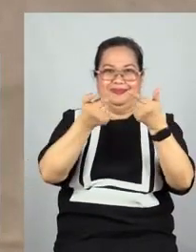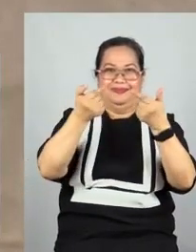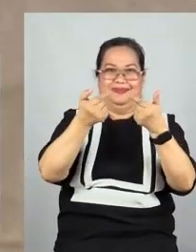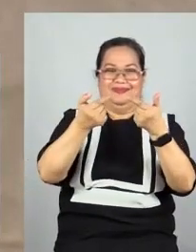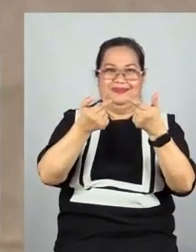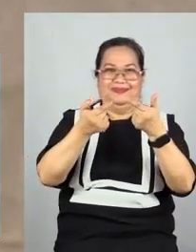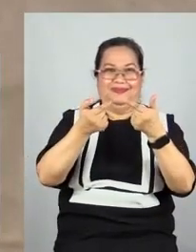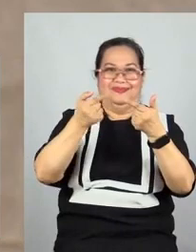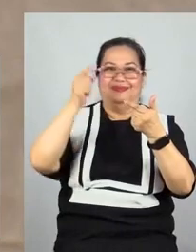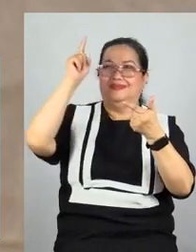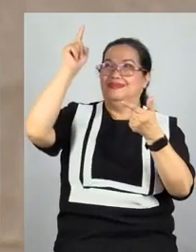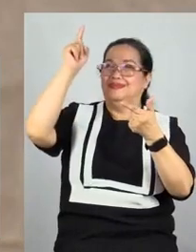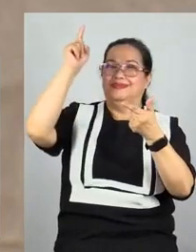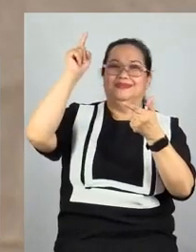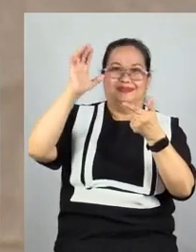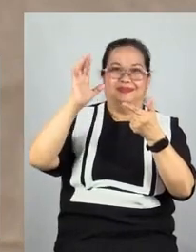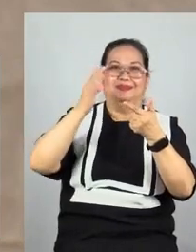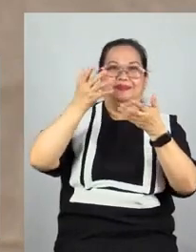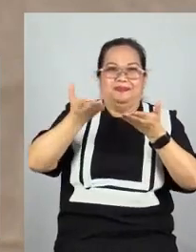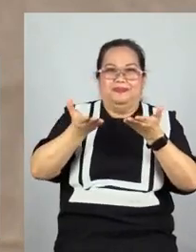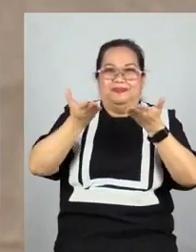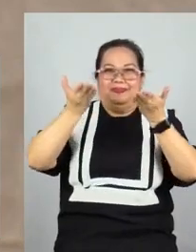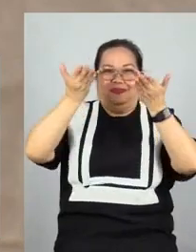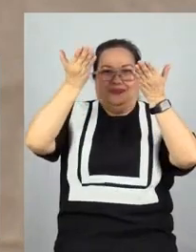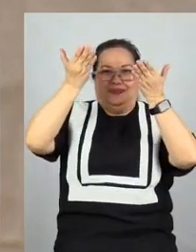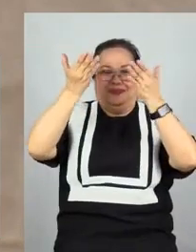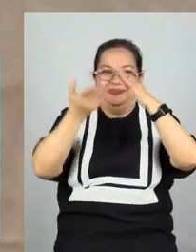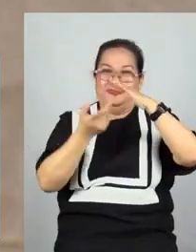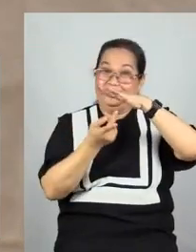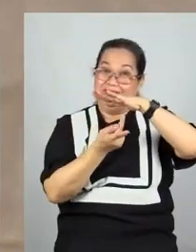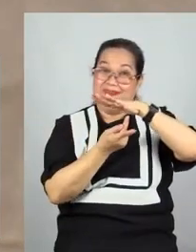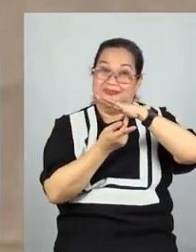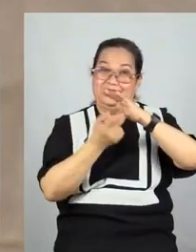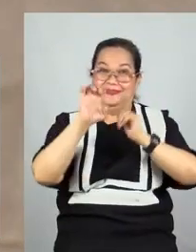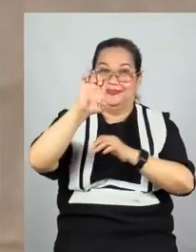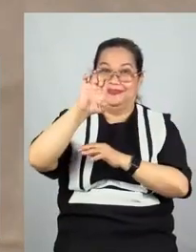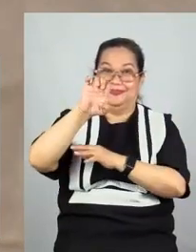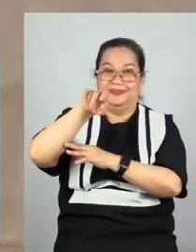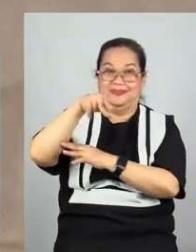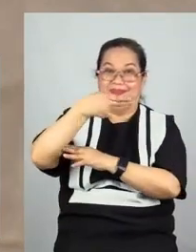Siya po ay in-exalt. Sabi ni Pablo sa Ephesians 1,